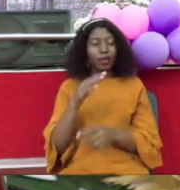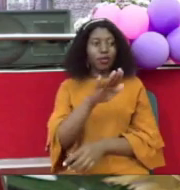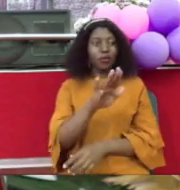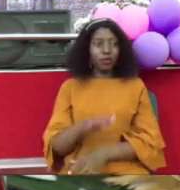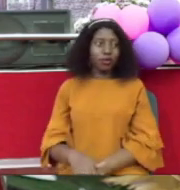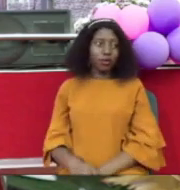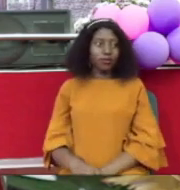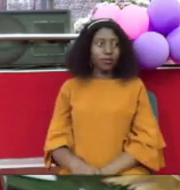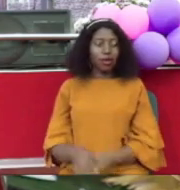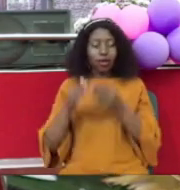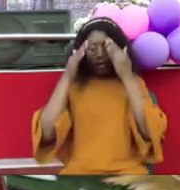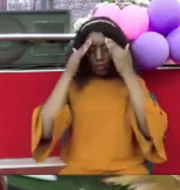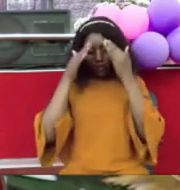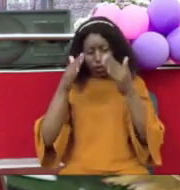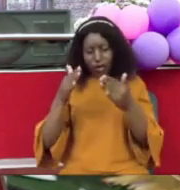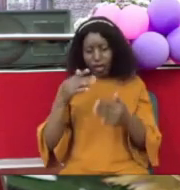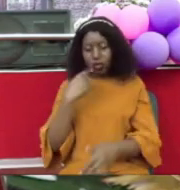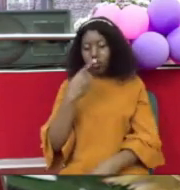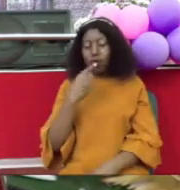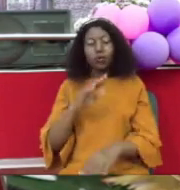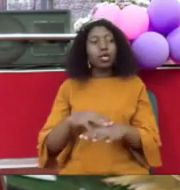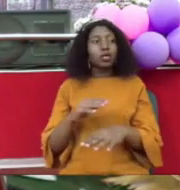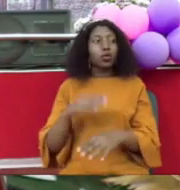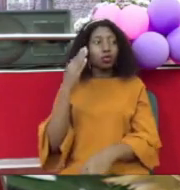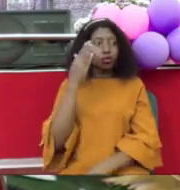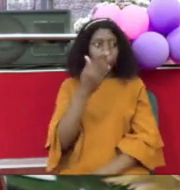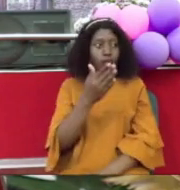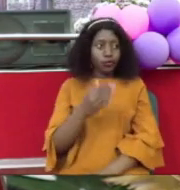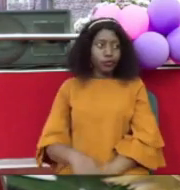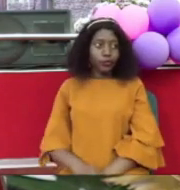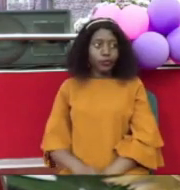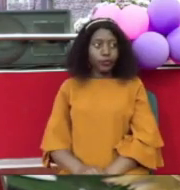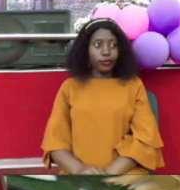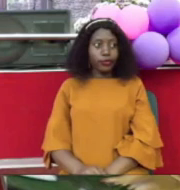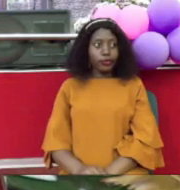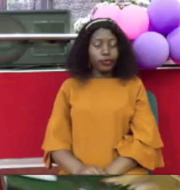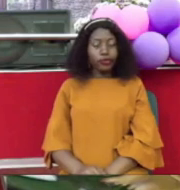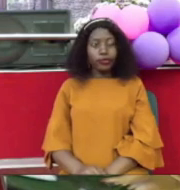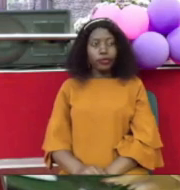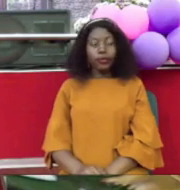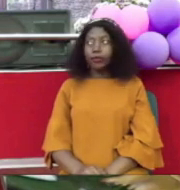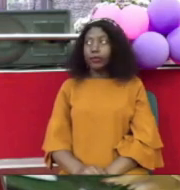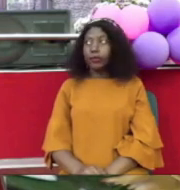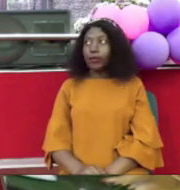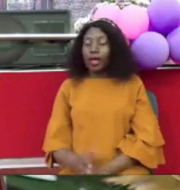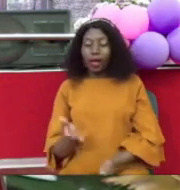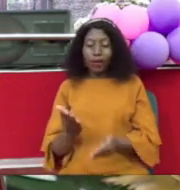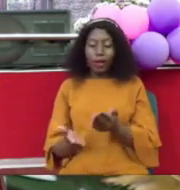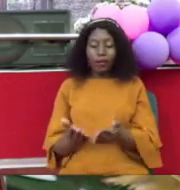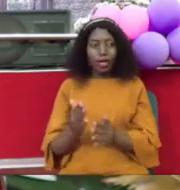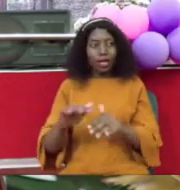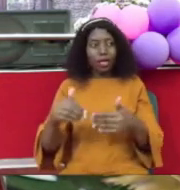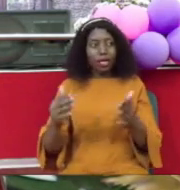uchungu ule. Focus on who has called you. Angazia yule aliyekuita. Maybe I can just talk of a few